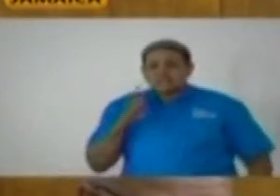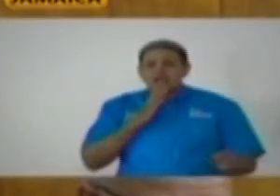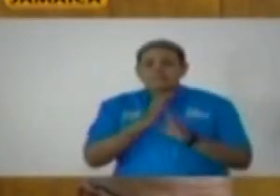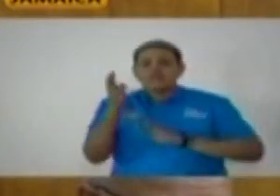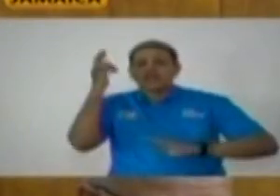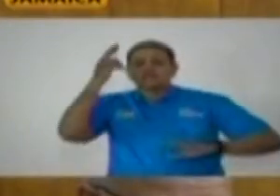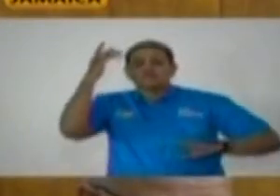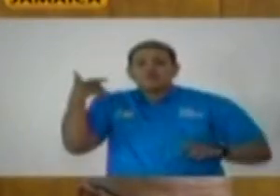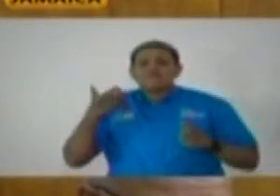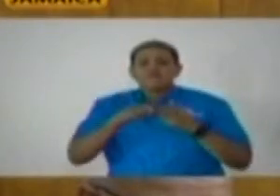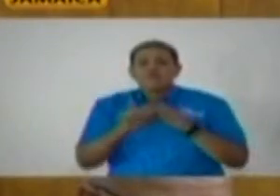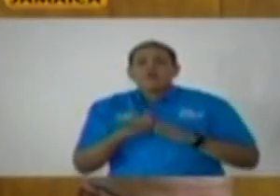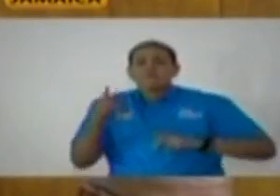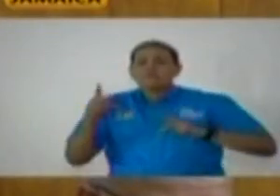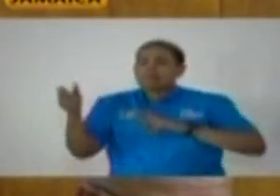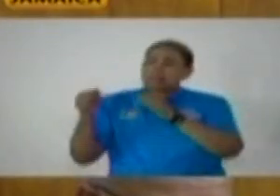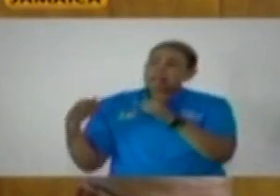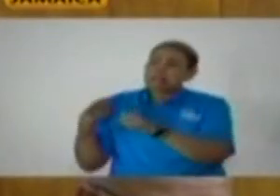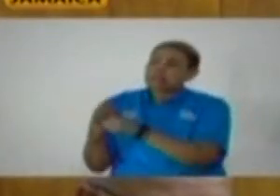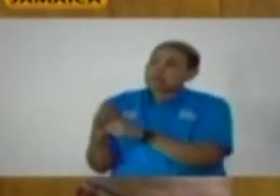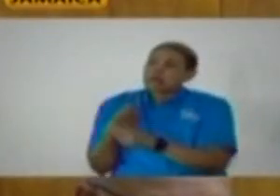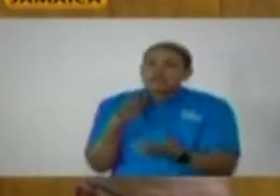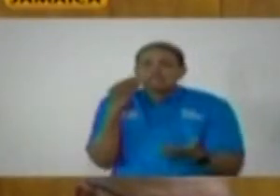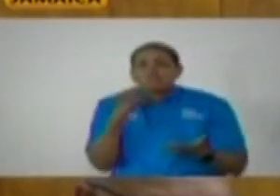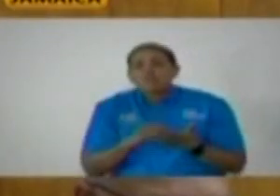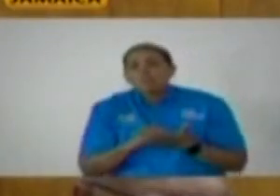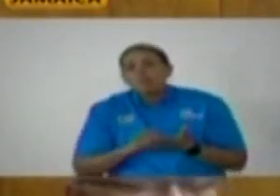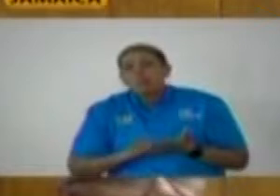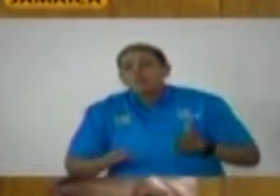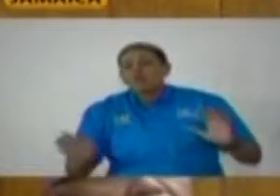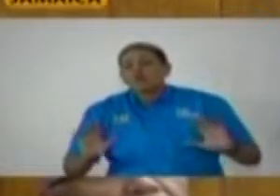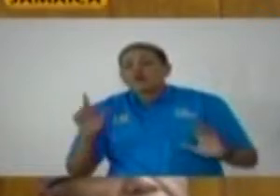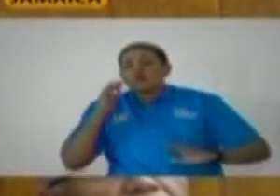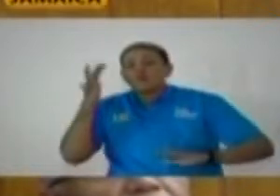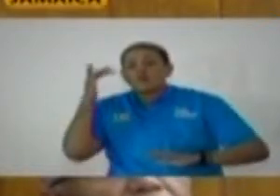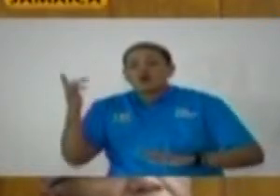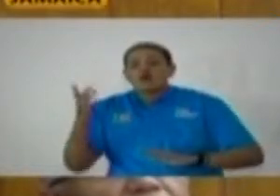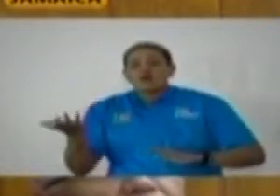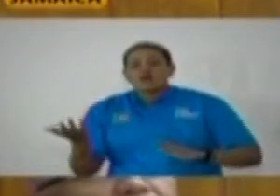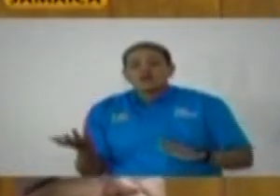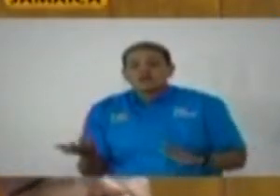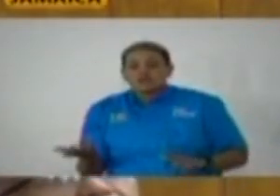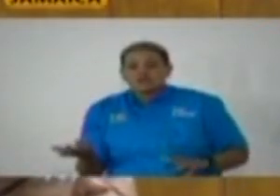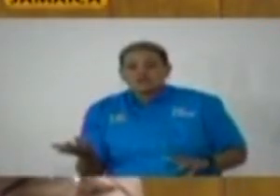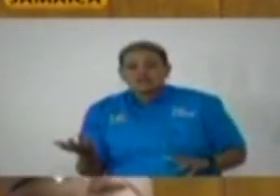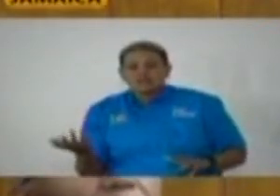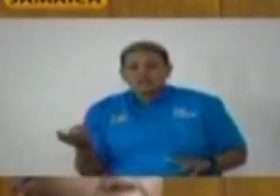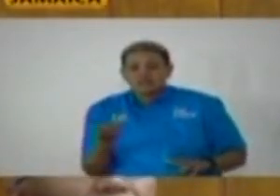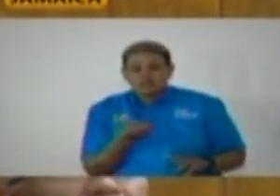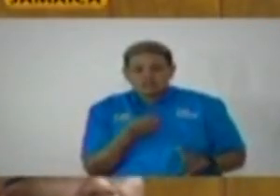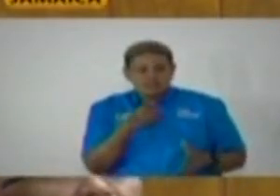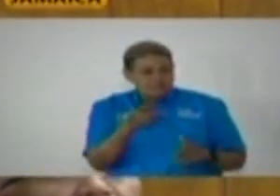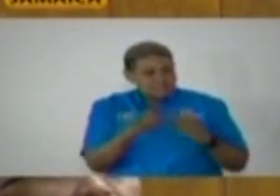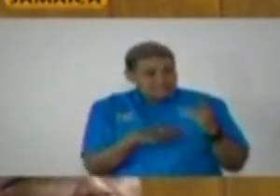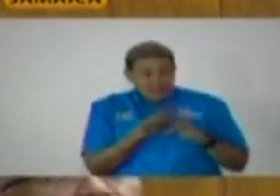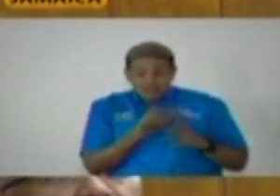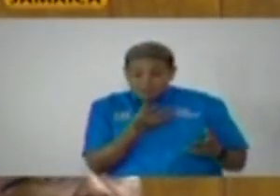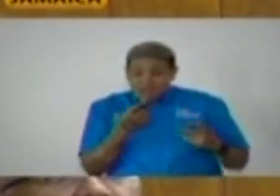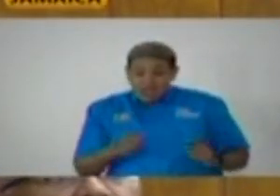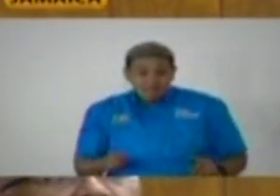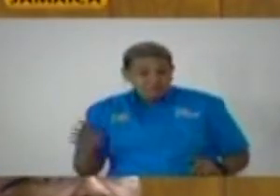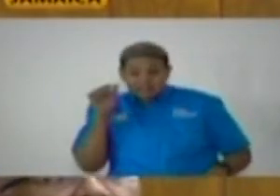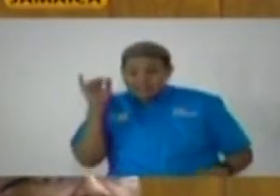we had problems with recruiting census workers is because of the tightness in the labor market. It don't go so. No, it don't go so,